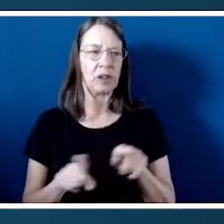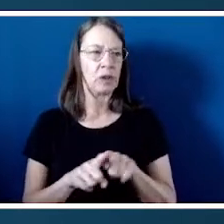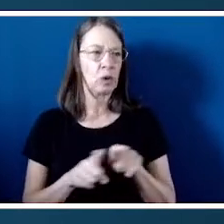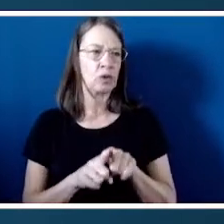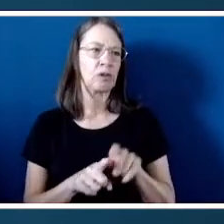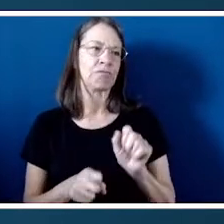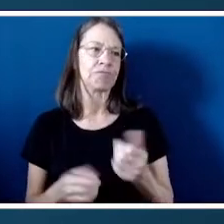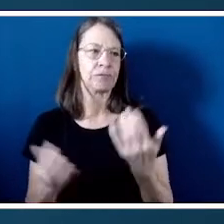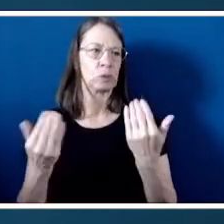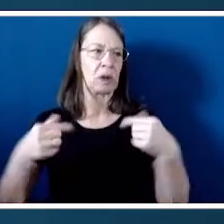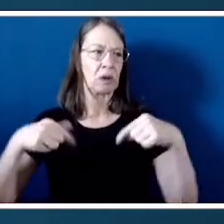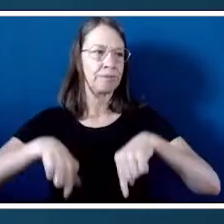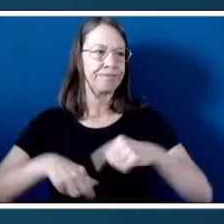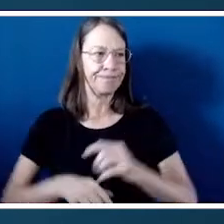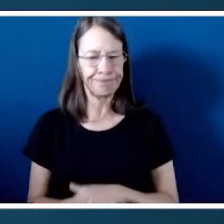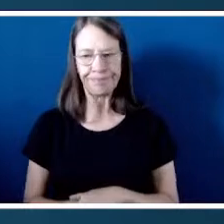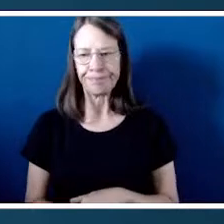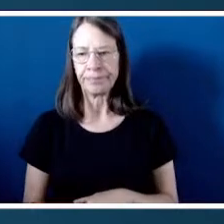Welcome.